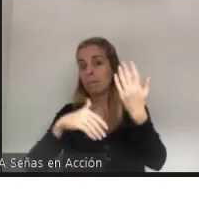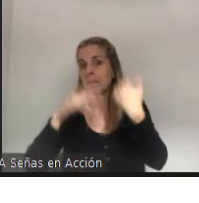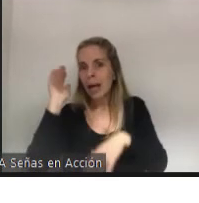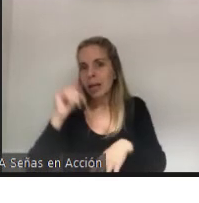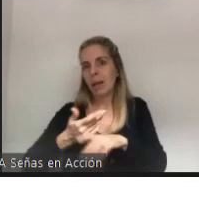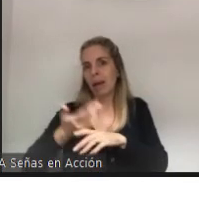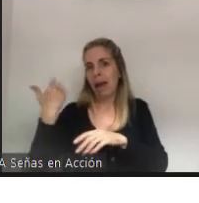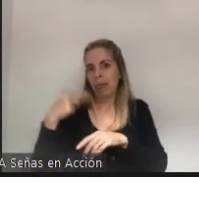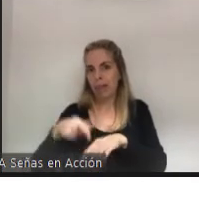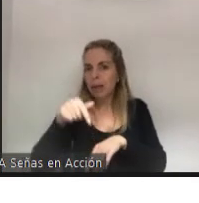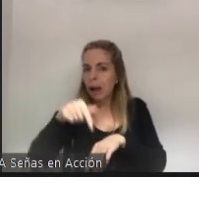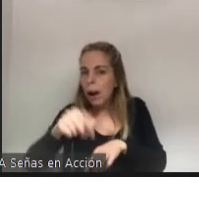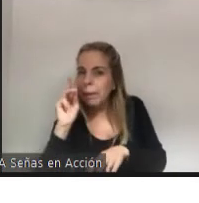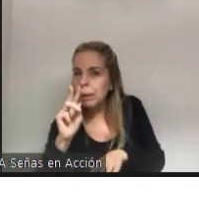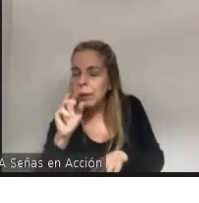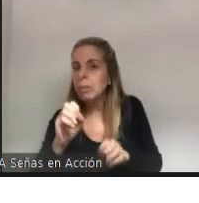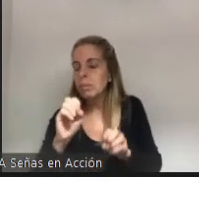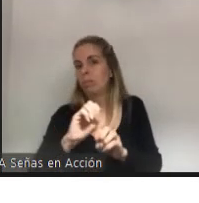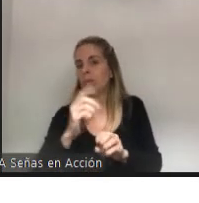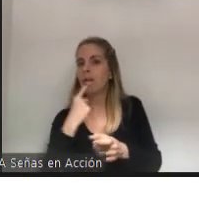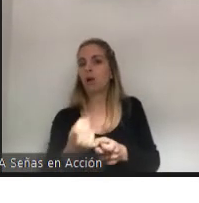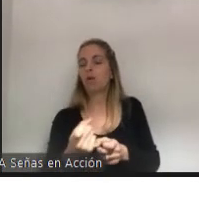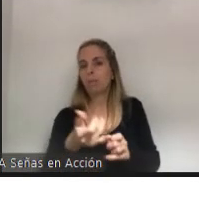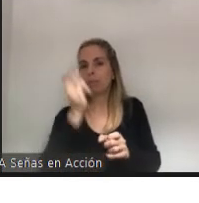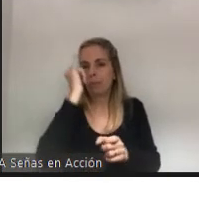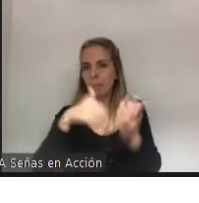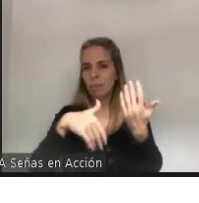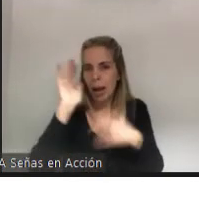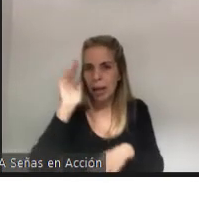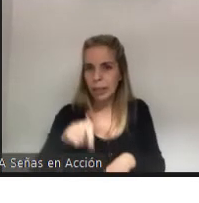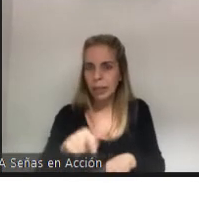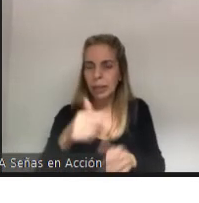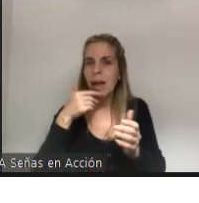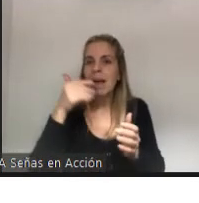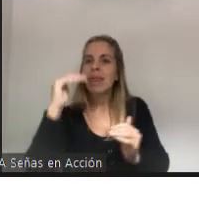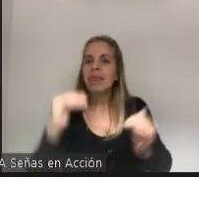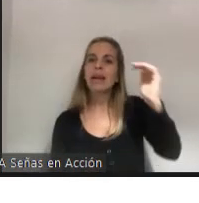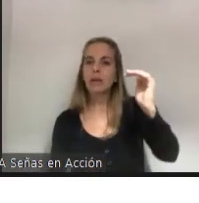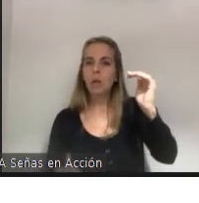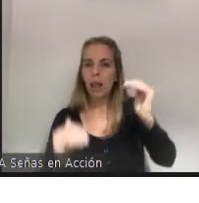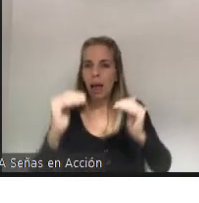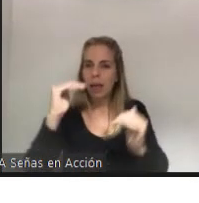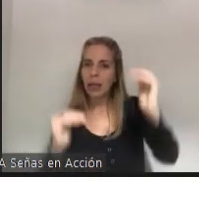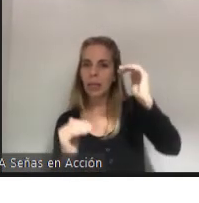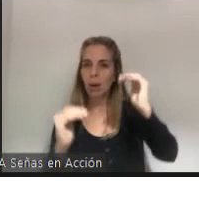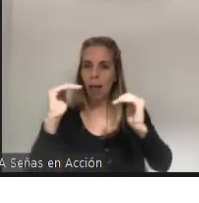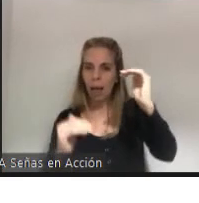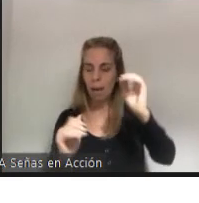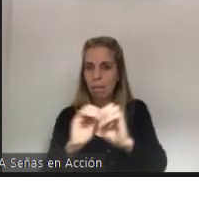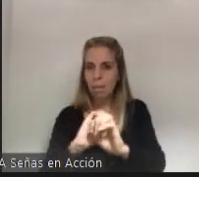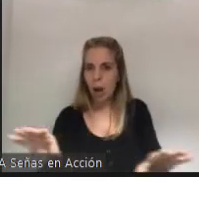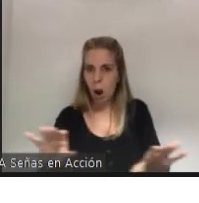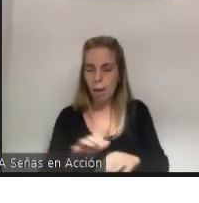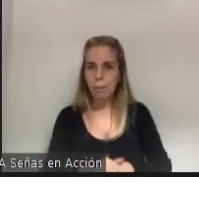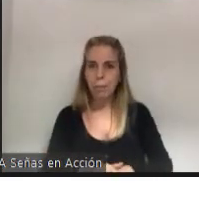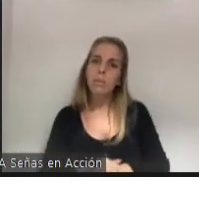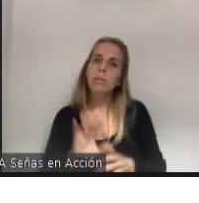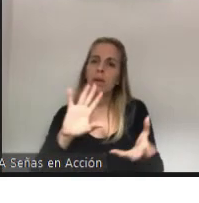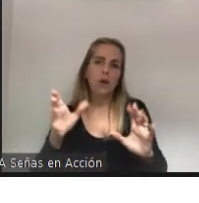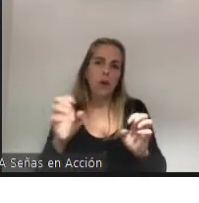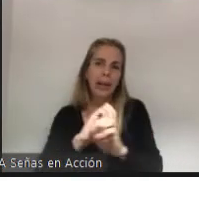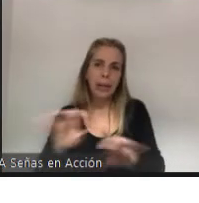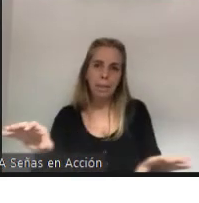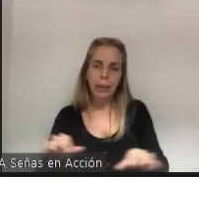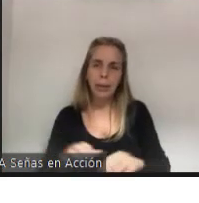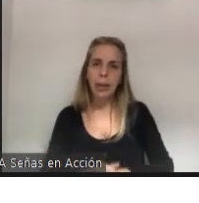one of us live in. So this is where we seriously see how inequalities are affected. They are